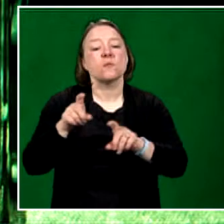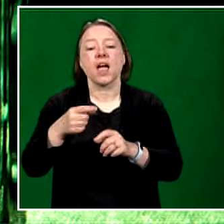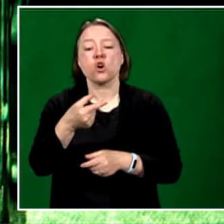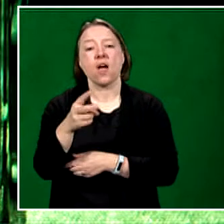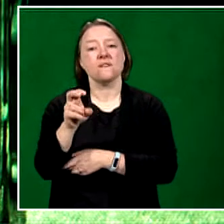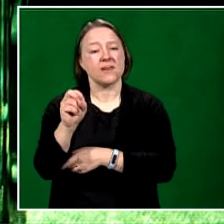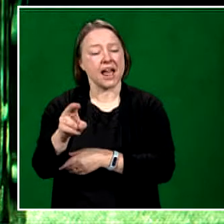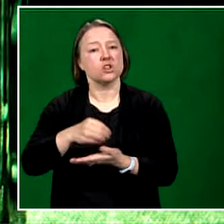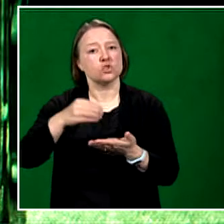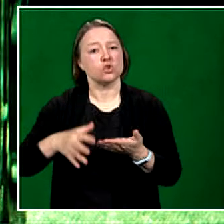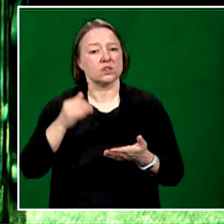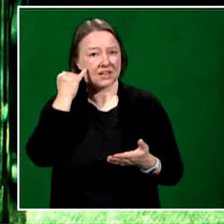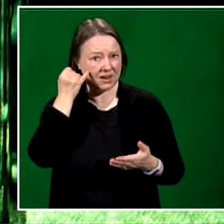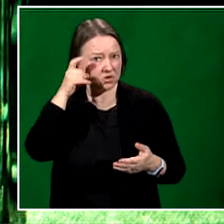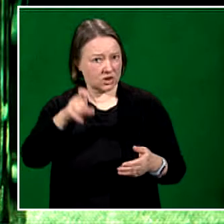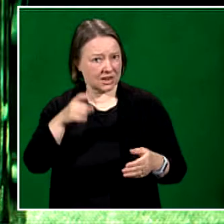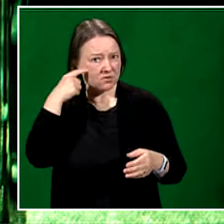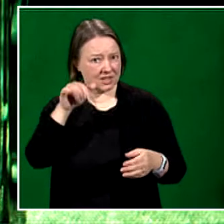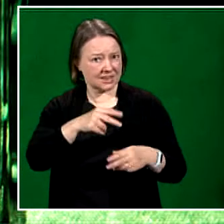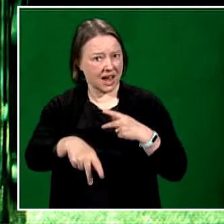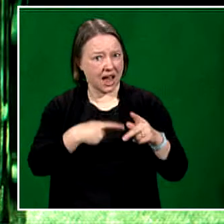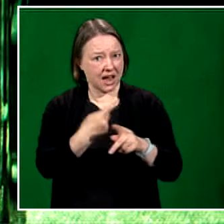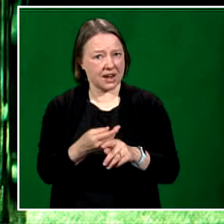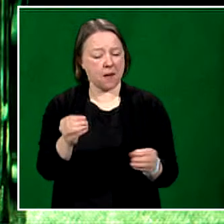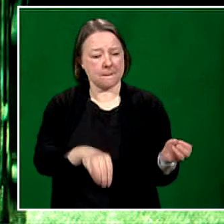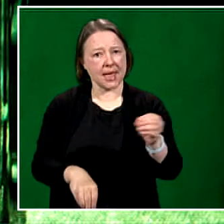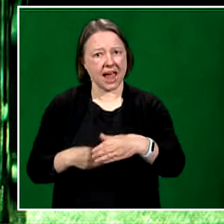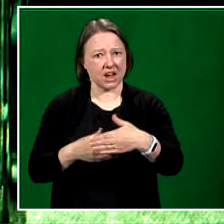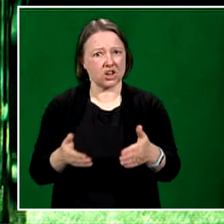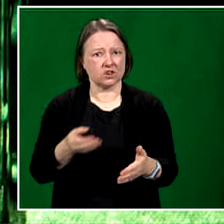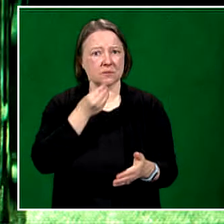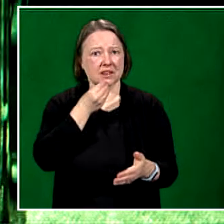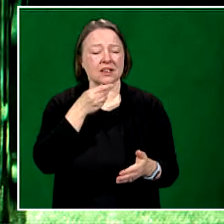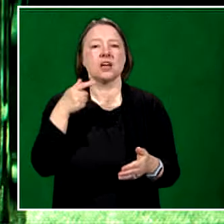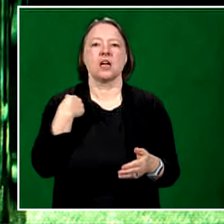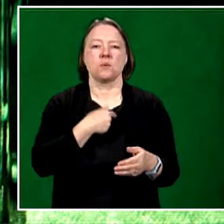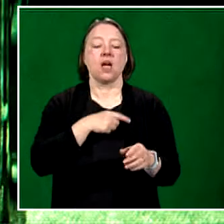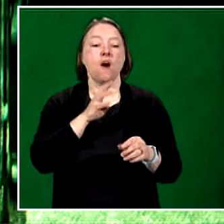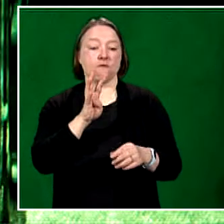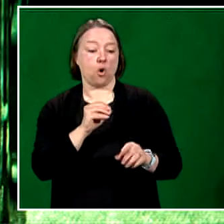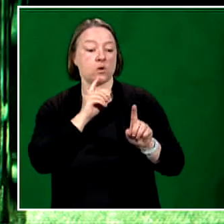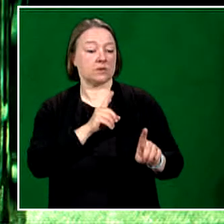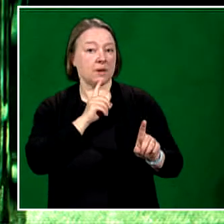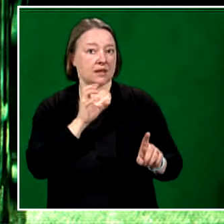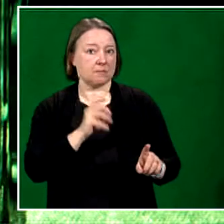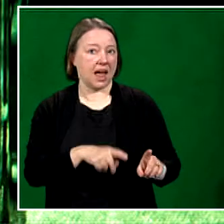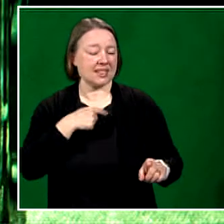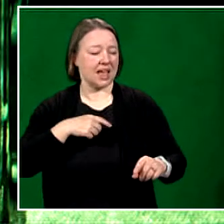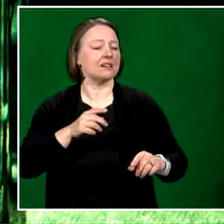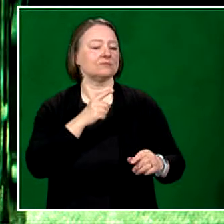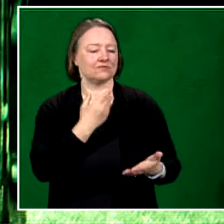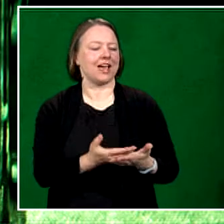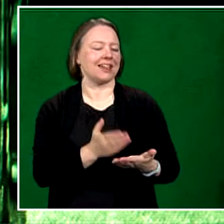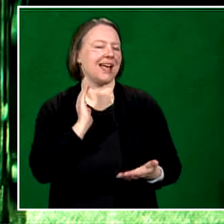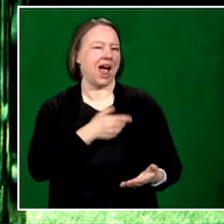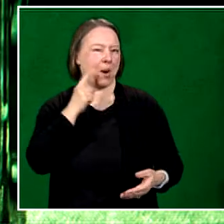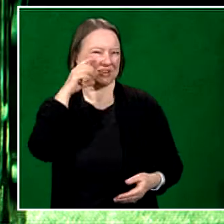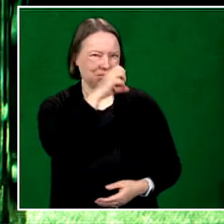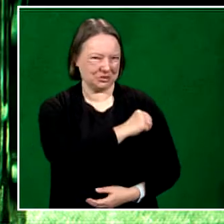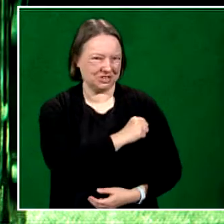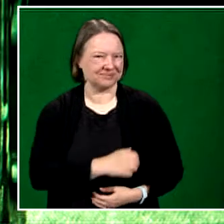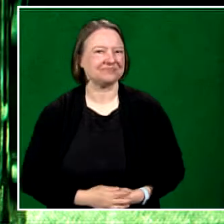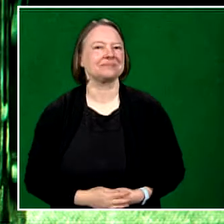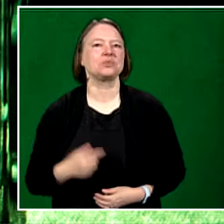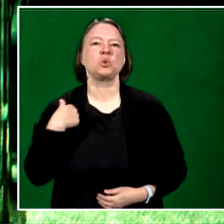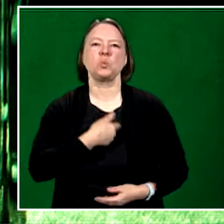if there would even be a need for this type of packaged meal, and we got 40 responses that validated our assumptions.